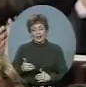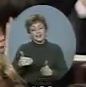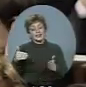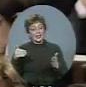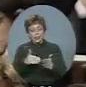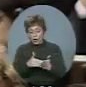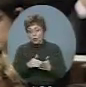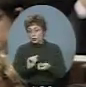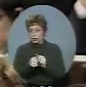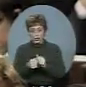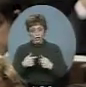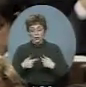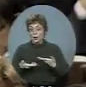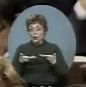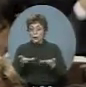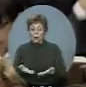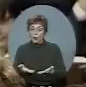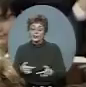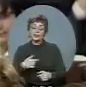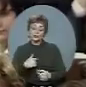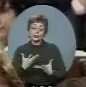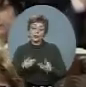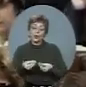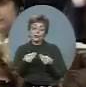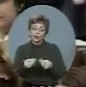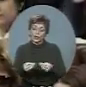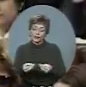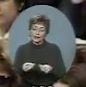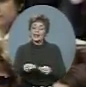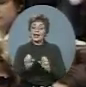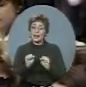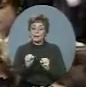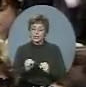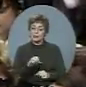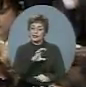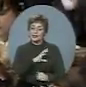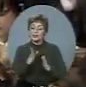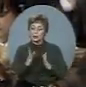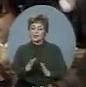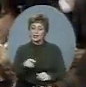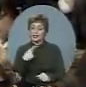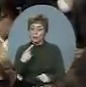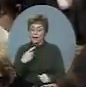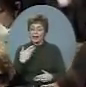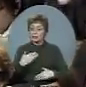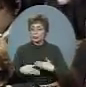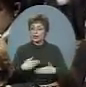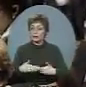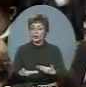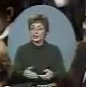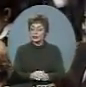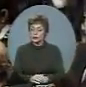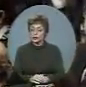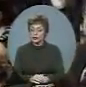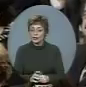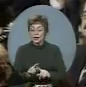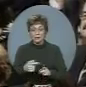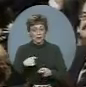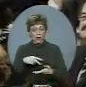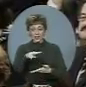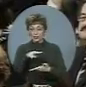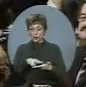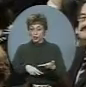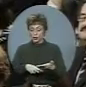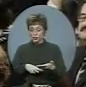this process. I'm not surprised, Mr. Speaker, given what I'm reading in the Vancouver Sun today, when I read this is how the